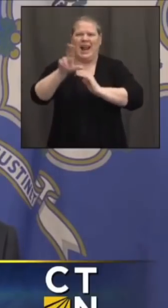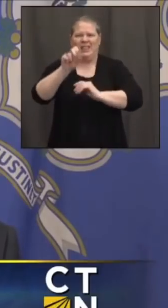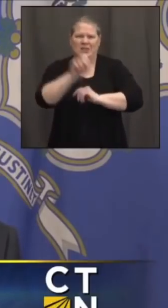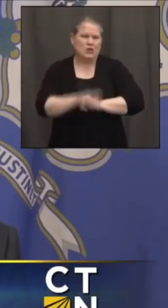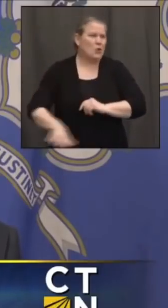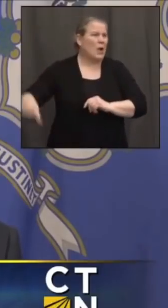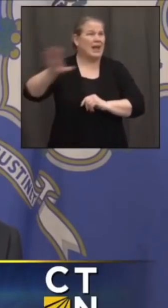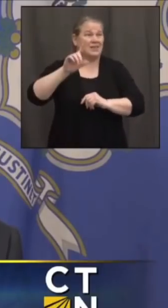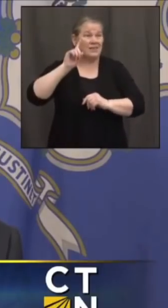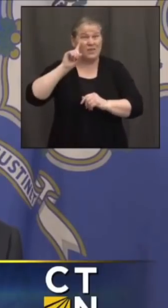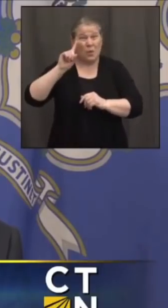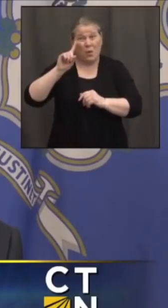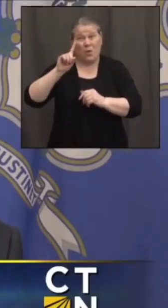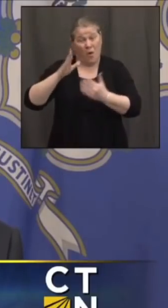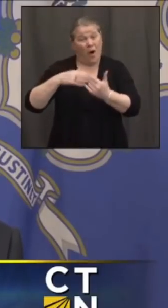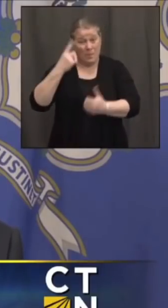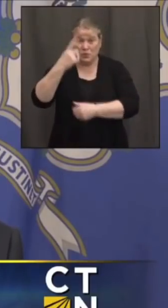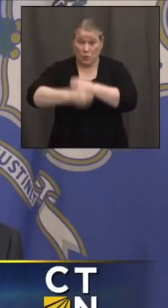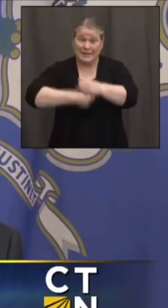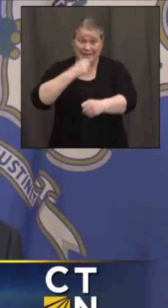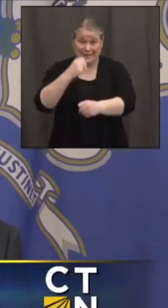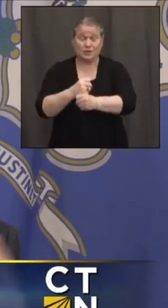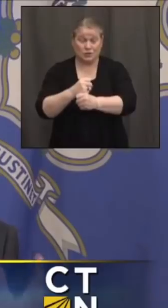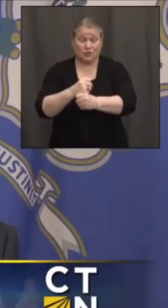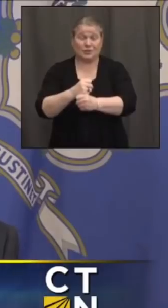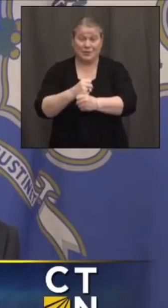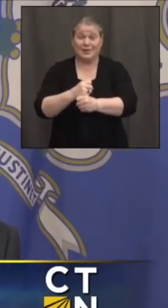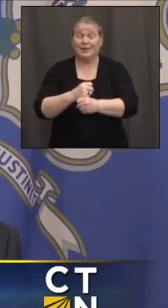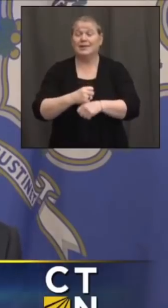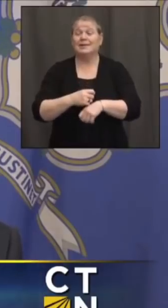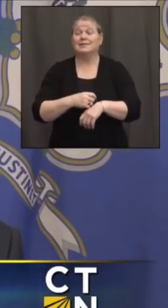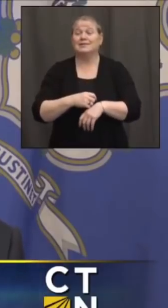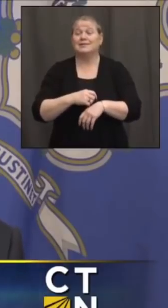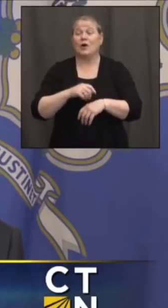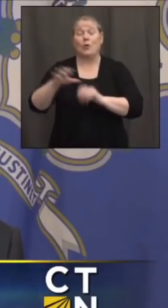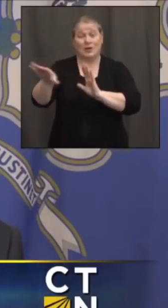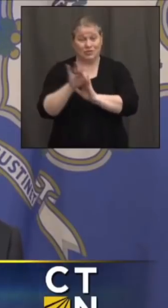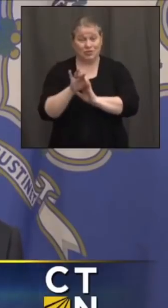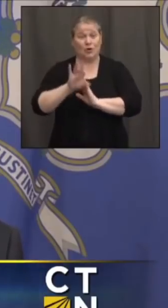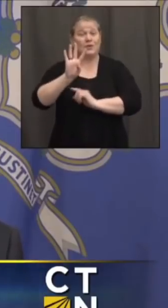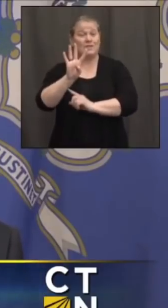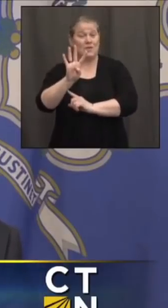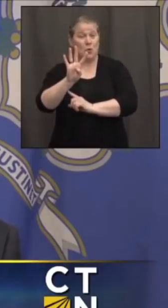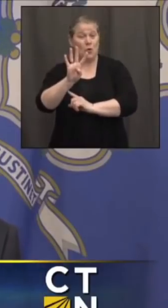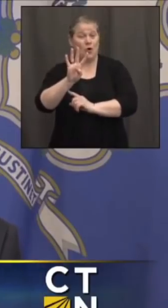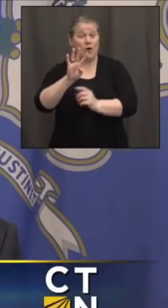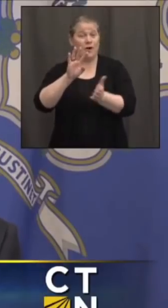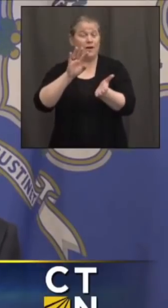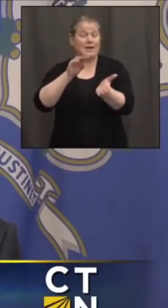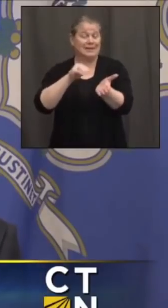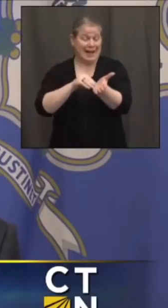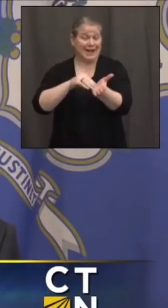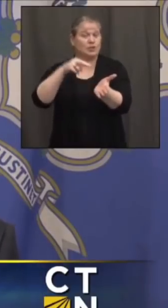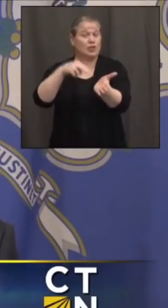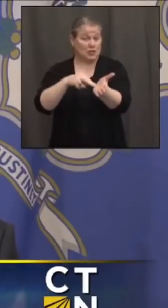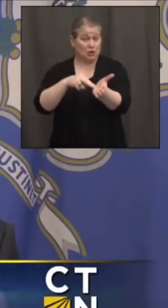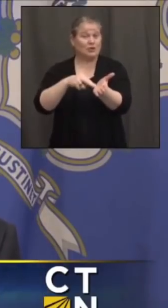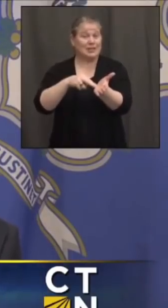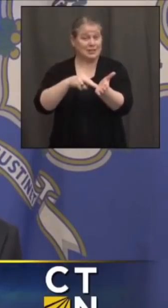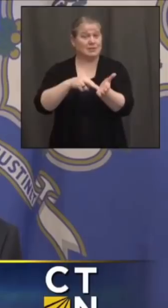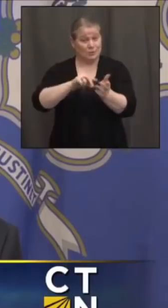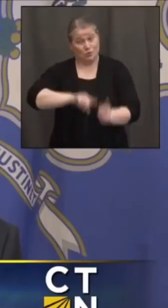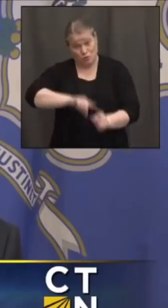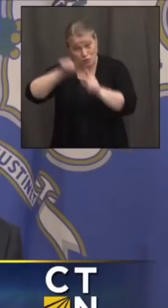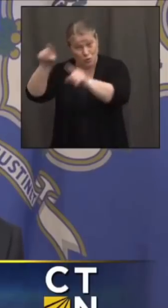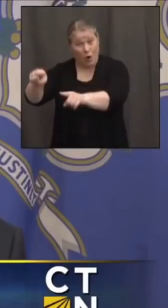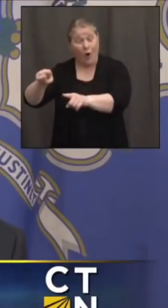about 1 year. And we chose, the 4 frontline responders able to do that. And one reason they're able to do that, one reason